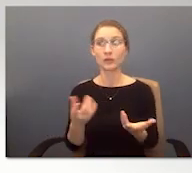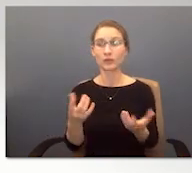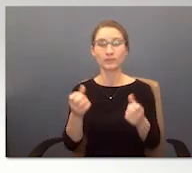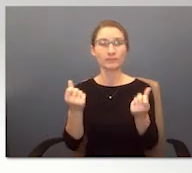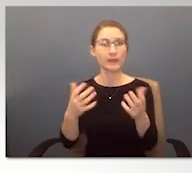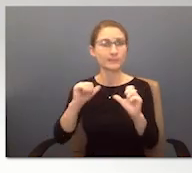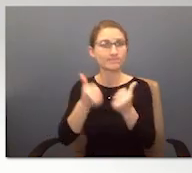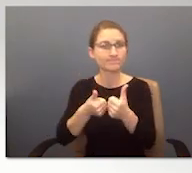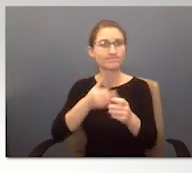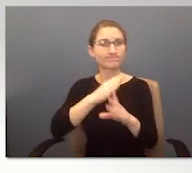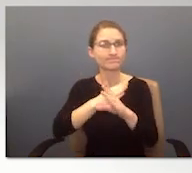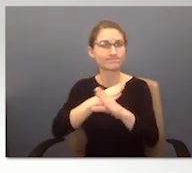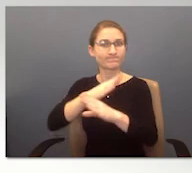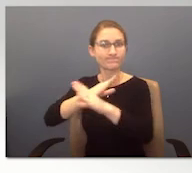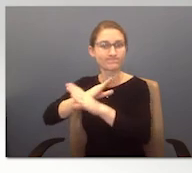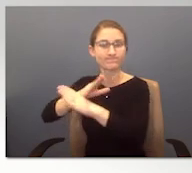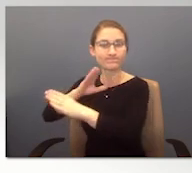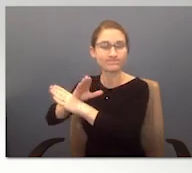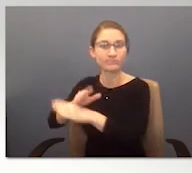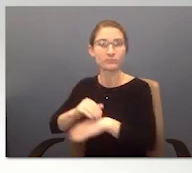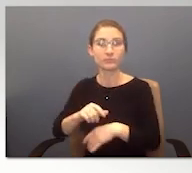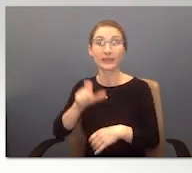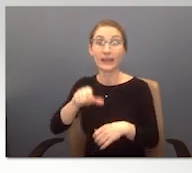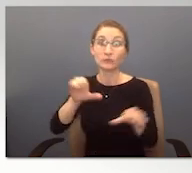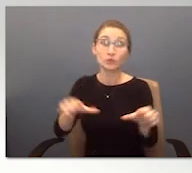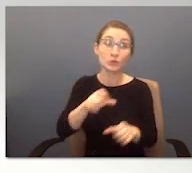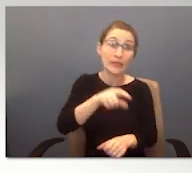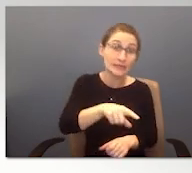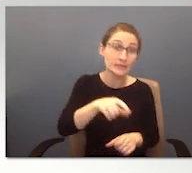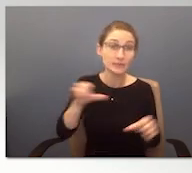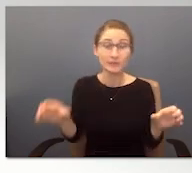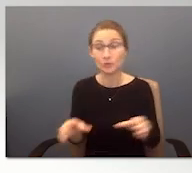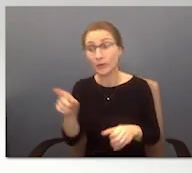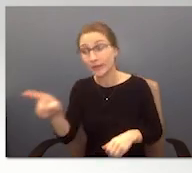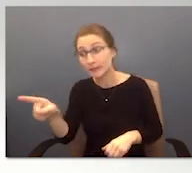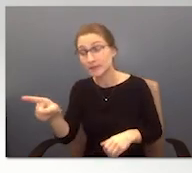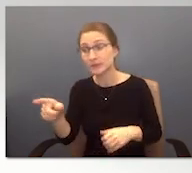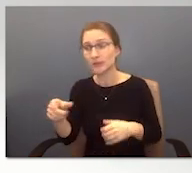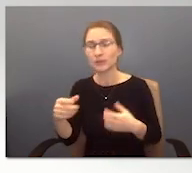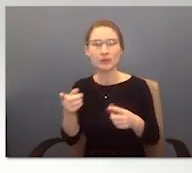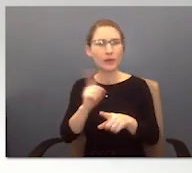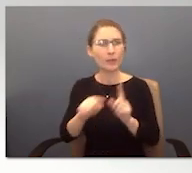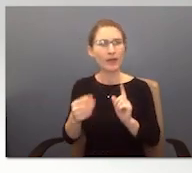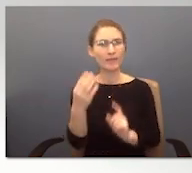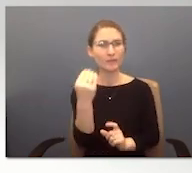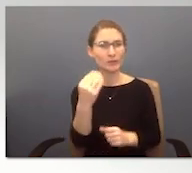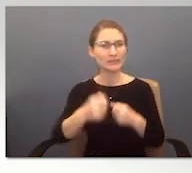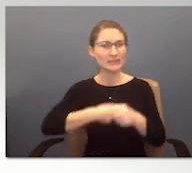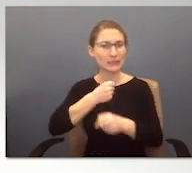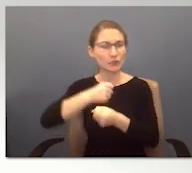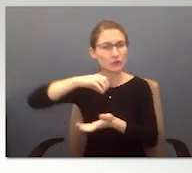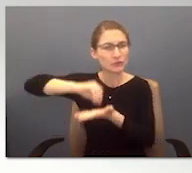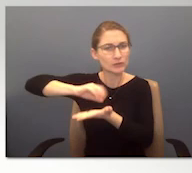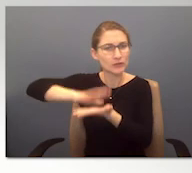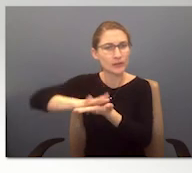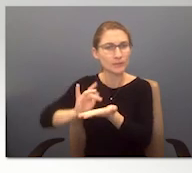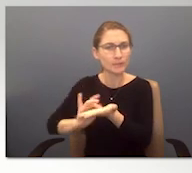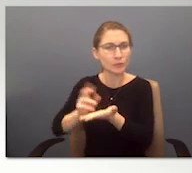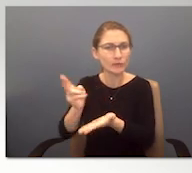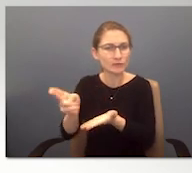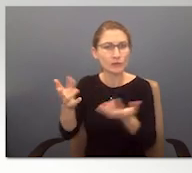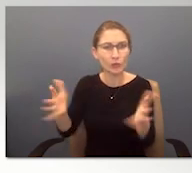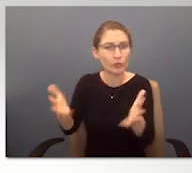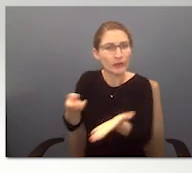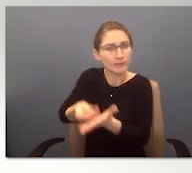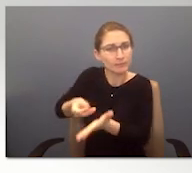year, I had to turn it into the courts one time because I was fighting something, and they said, okay, give us what you have for this year. 1